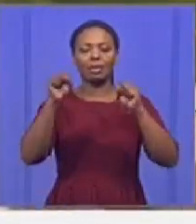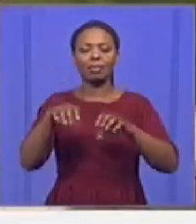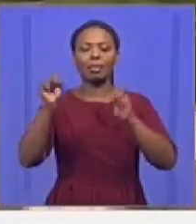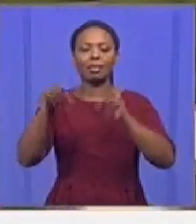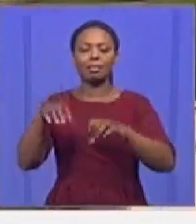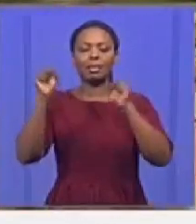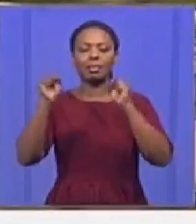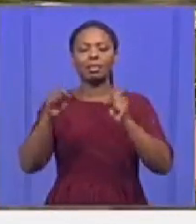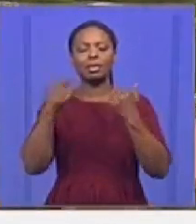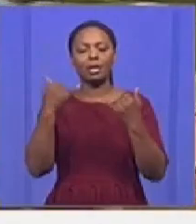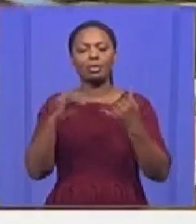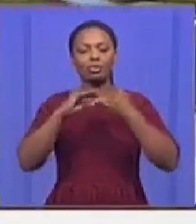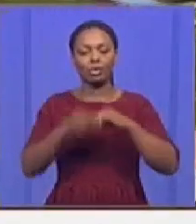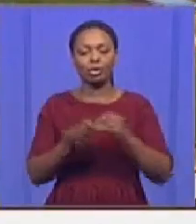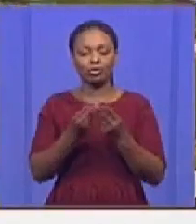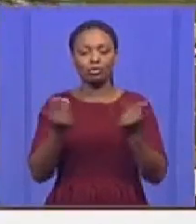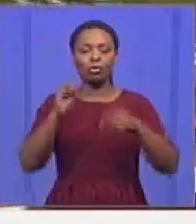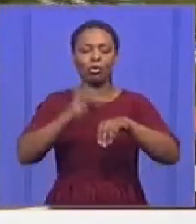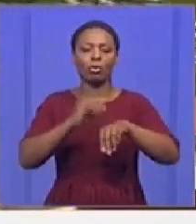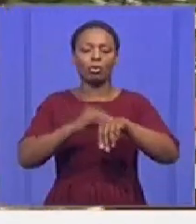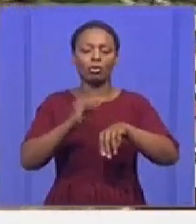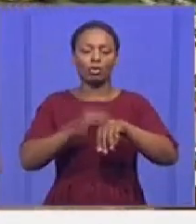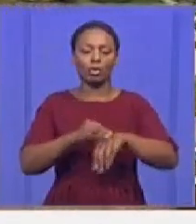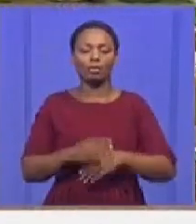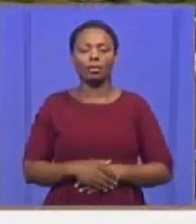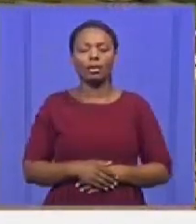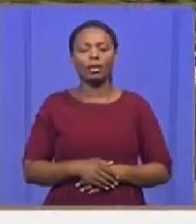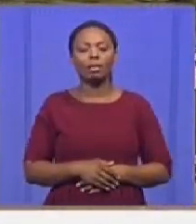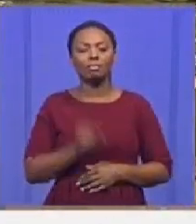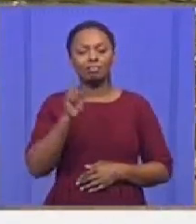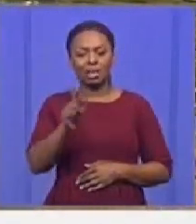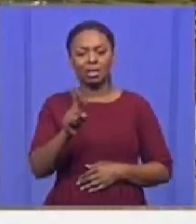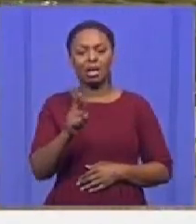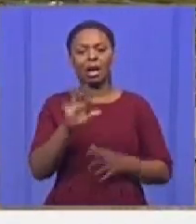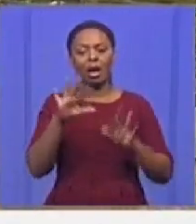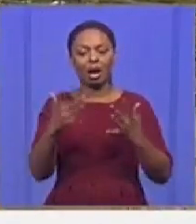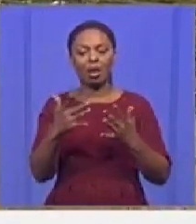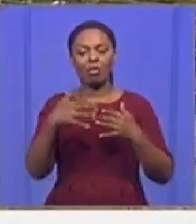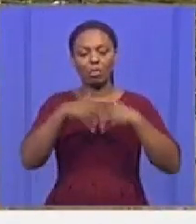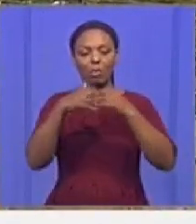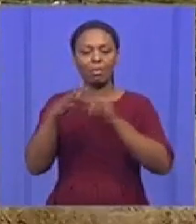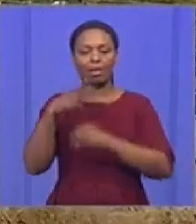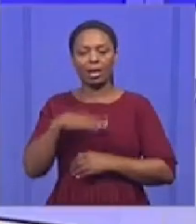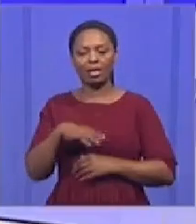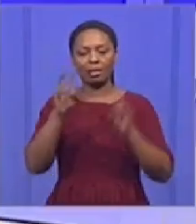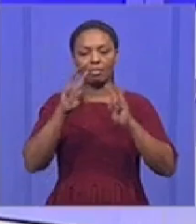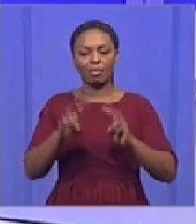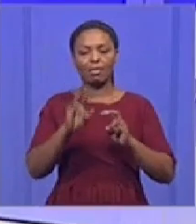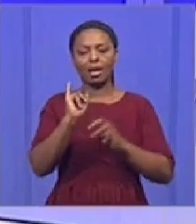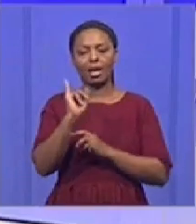a go leka go rarabolola mathata ano ka go akaretsa mefuta e mengwe ya go fetlha motlakase.